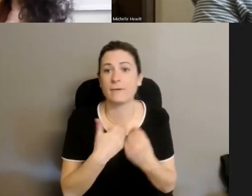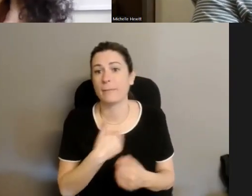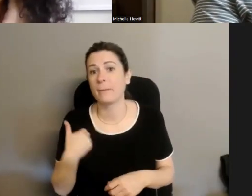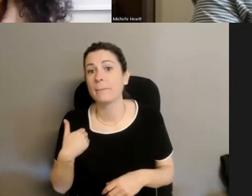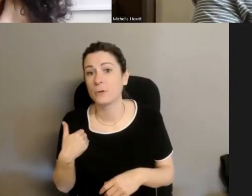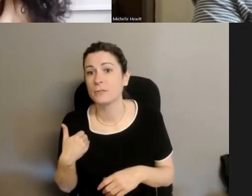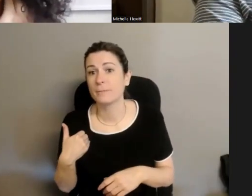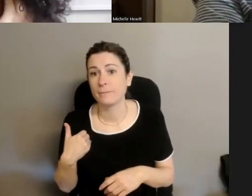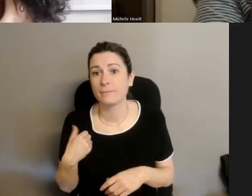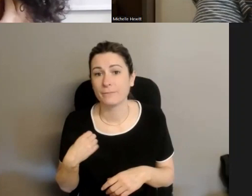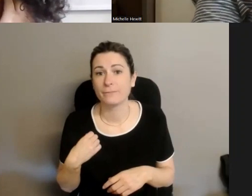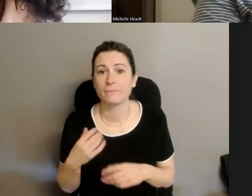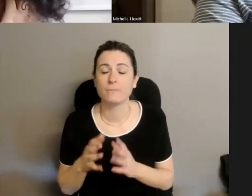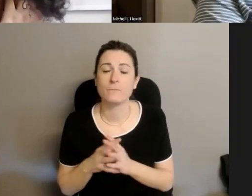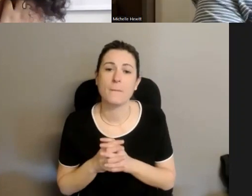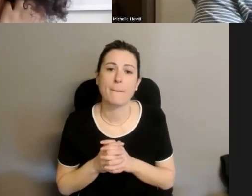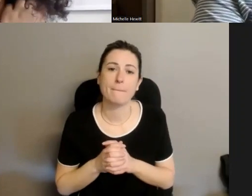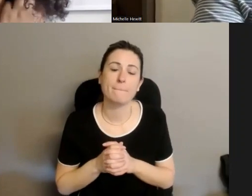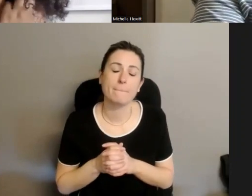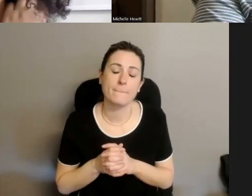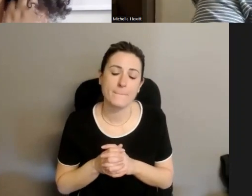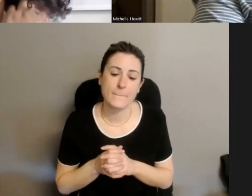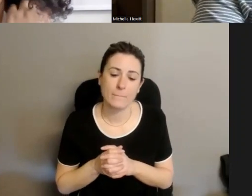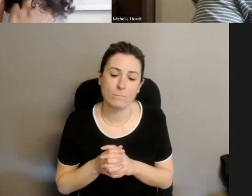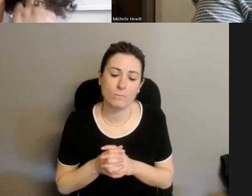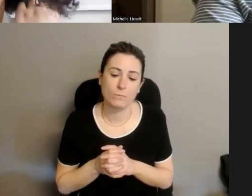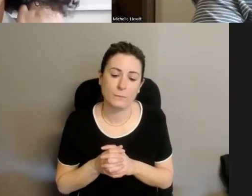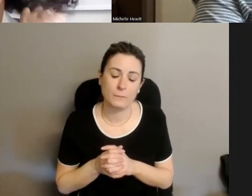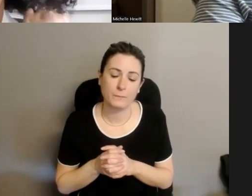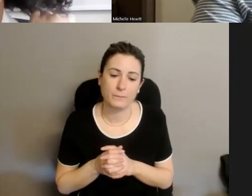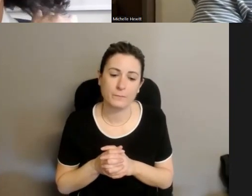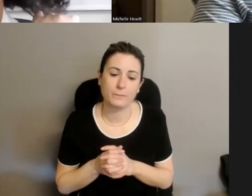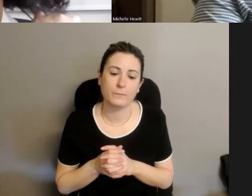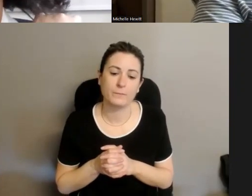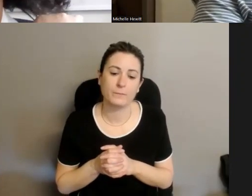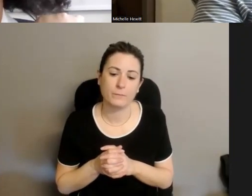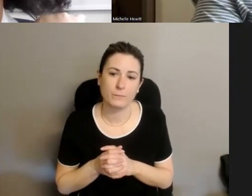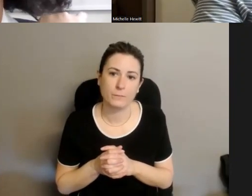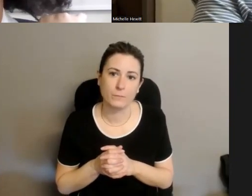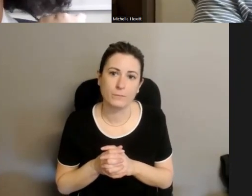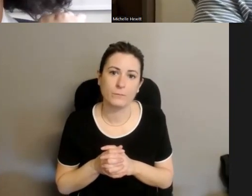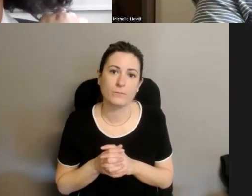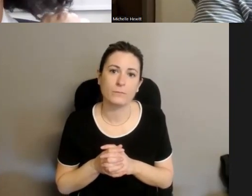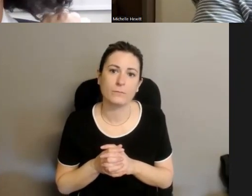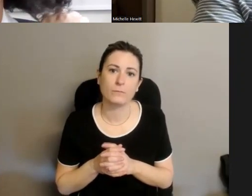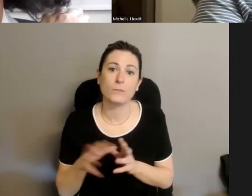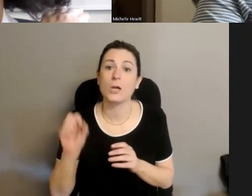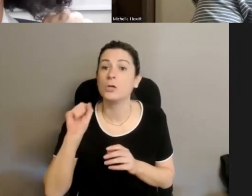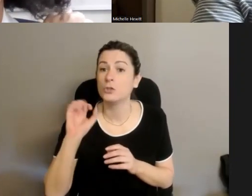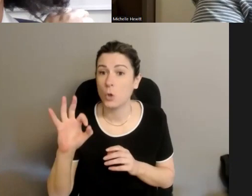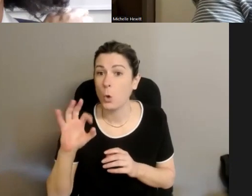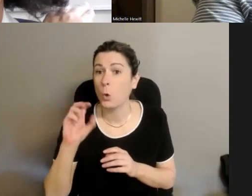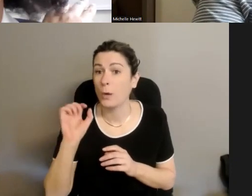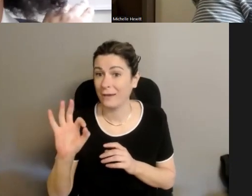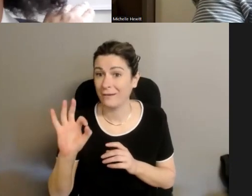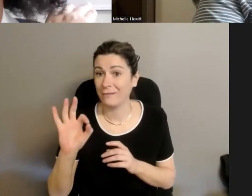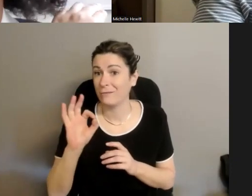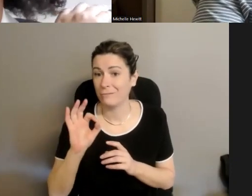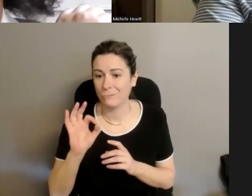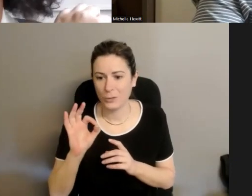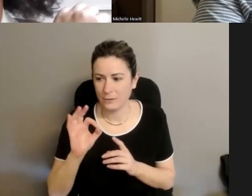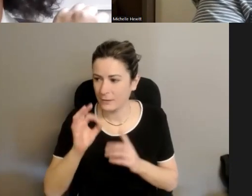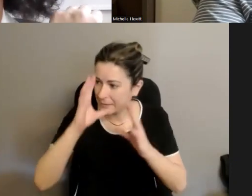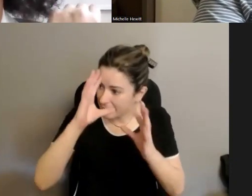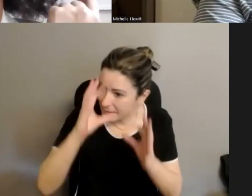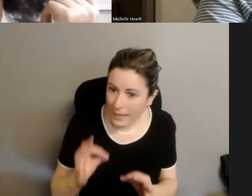if there was one place within our whole system that we could work on making massive changes, and that would